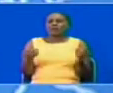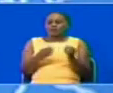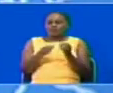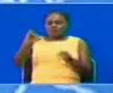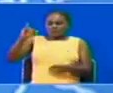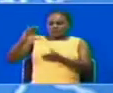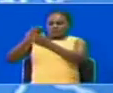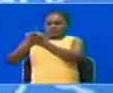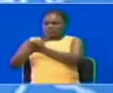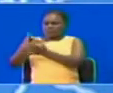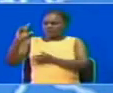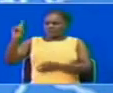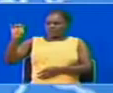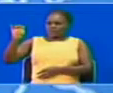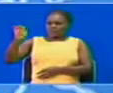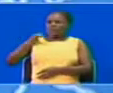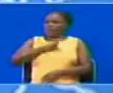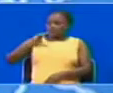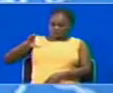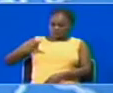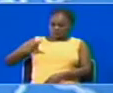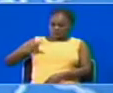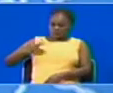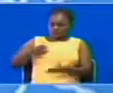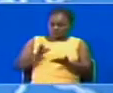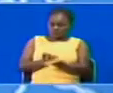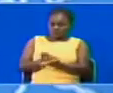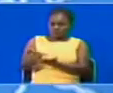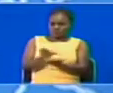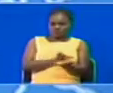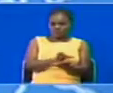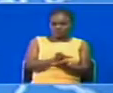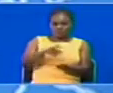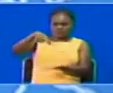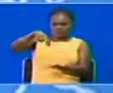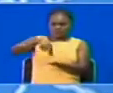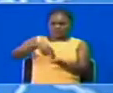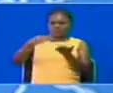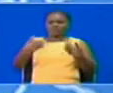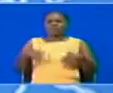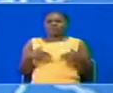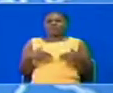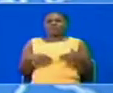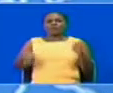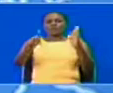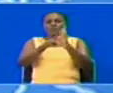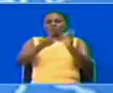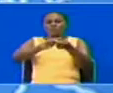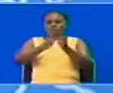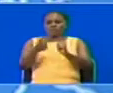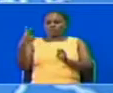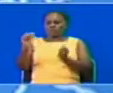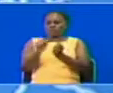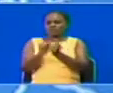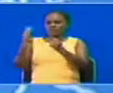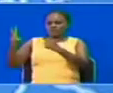the Independent Electoral and Boundaries Commission to finance the nomination of its candidates according to the Election Laws Amendment Act